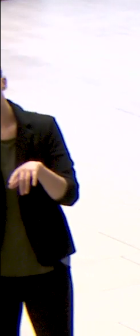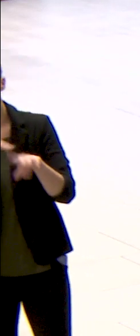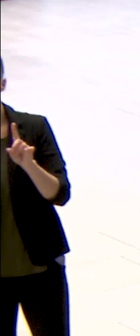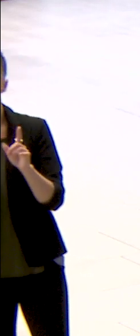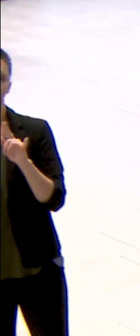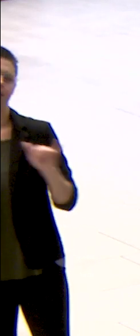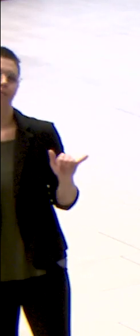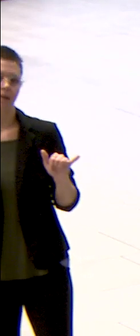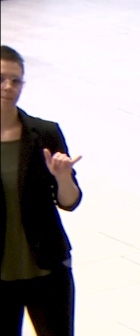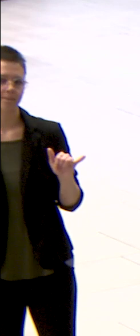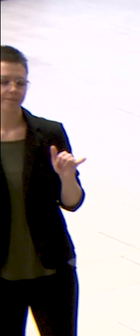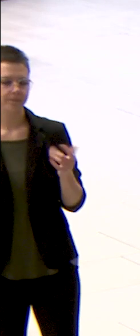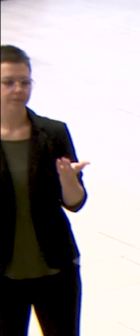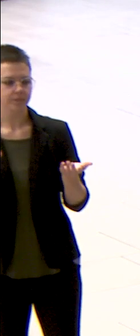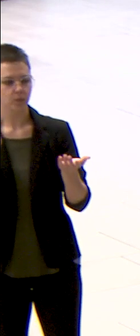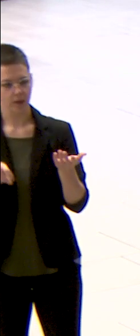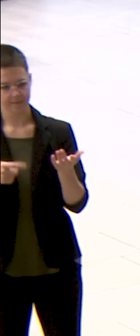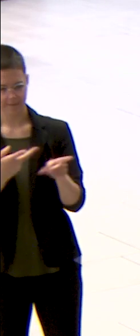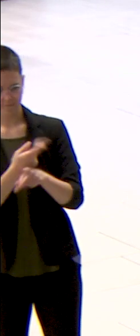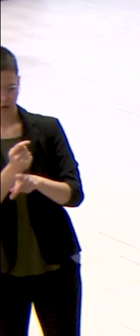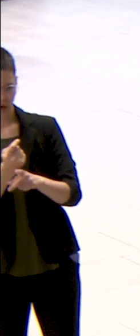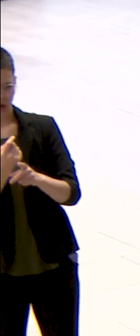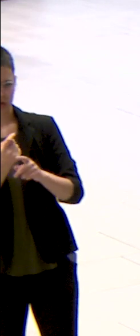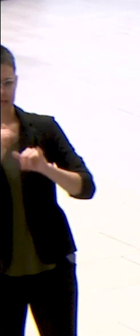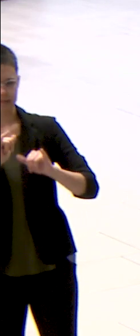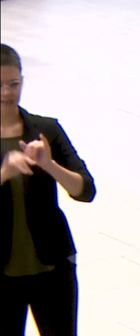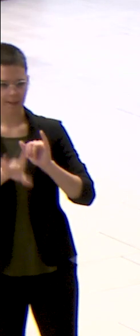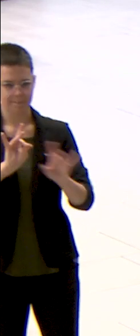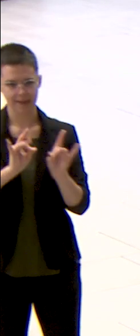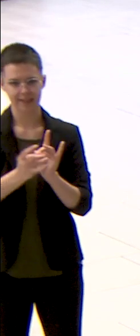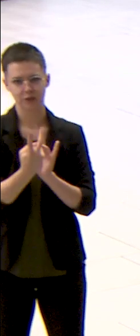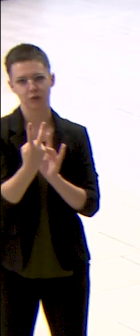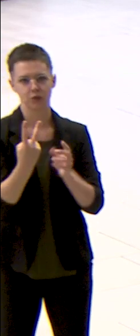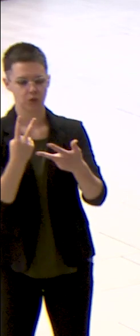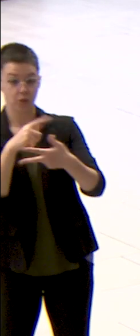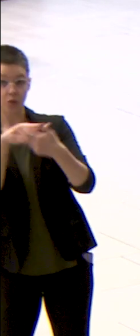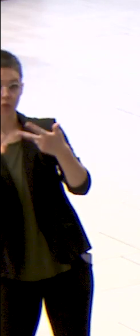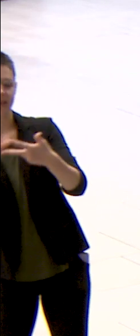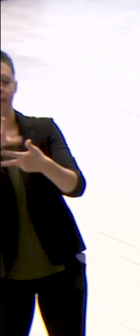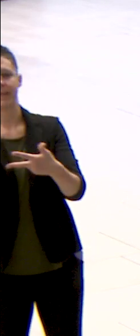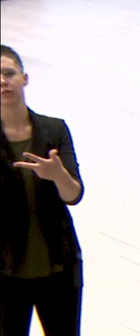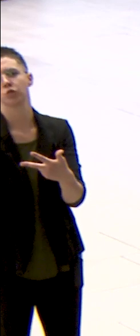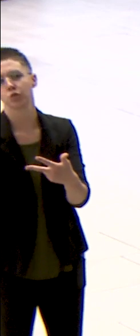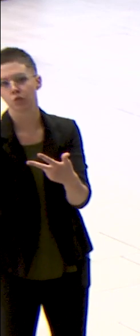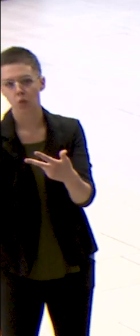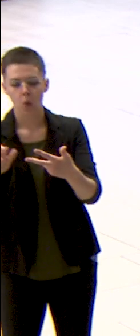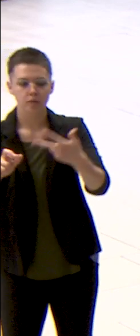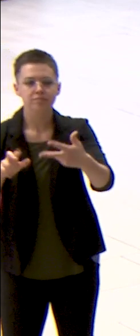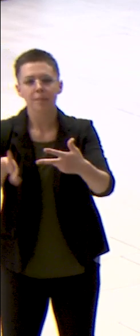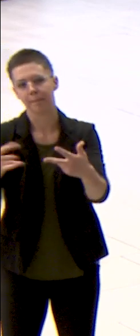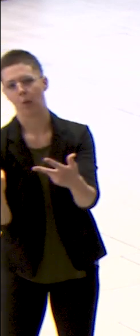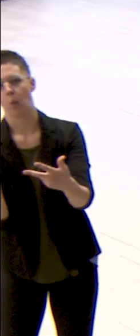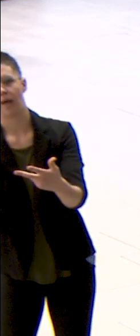RGB that said that. It's like you kind of just, you know, you've got to pick two of the three or one of the three. And it always feels